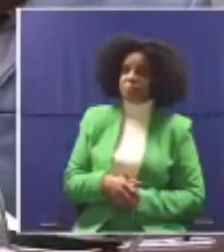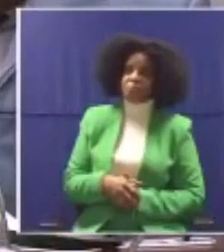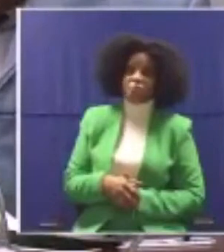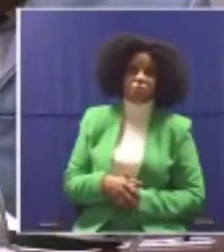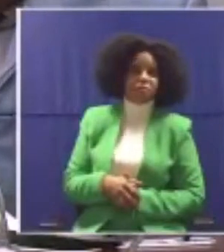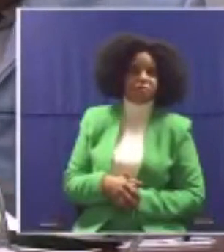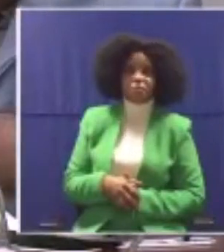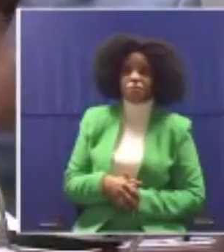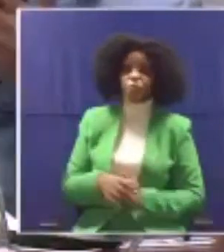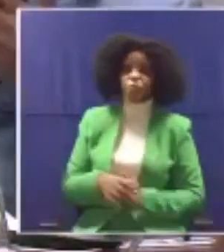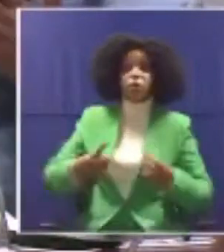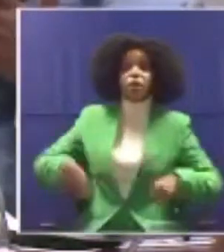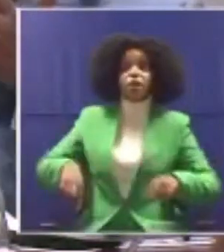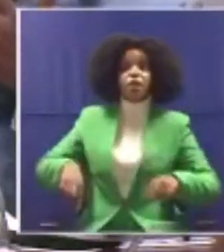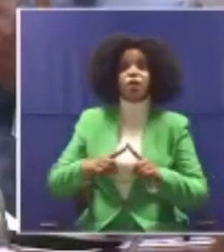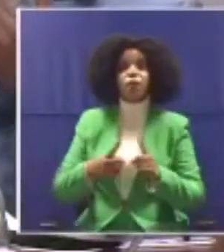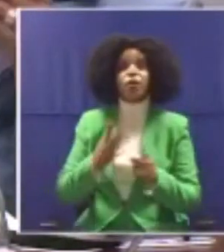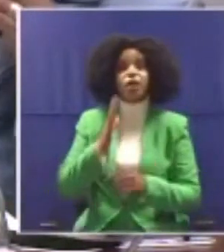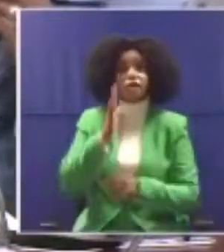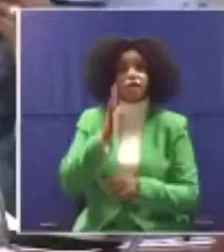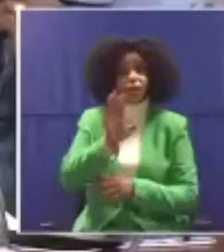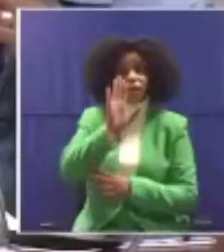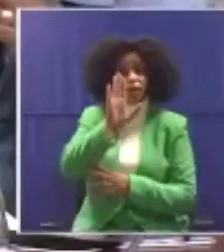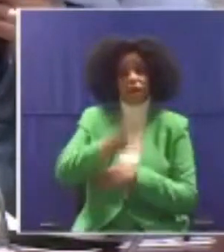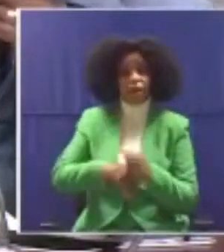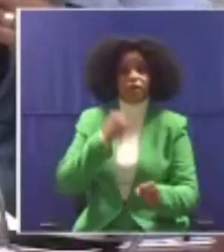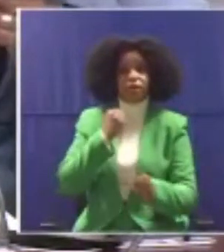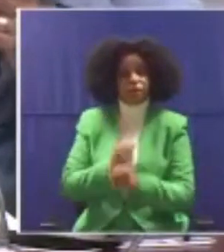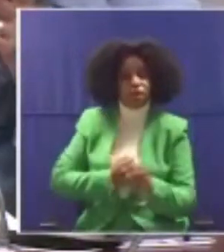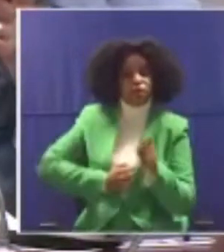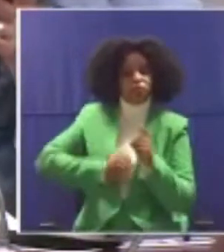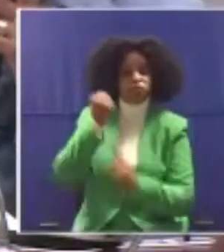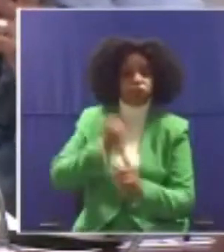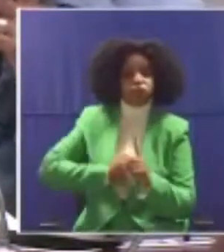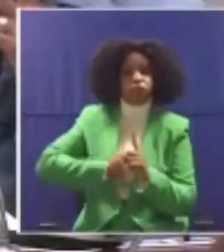We are going to campaign next year to win.